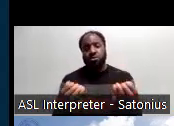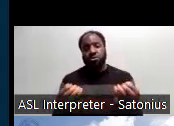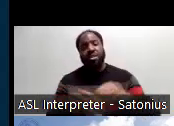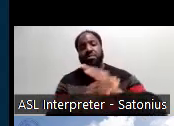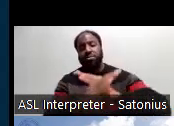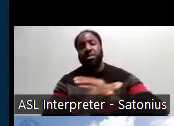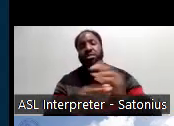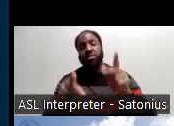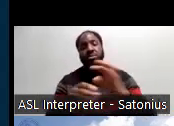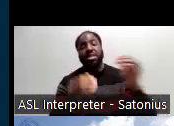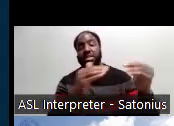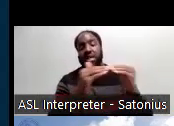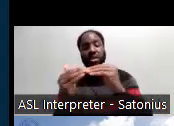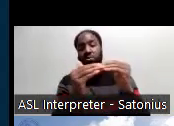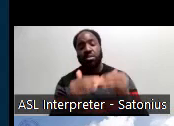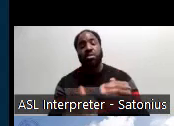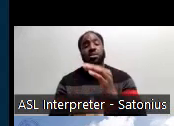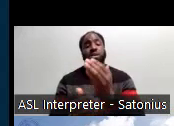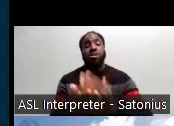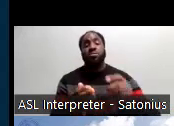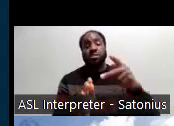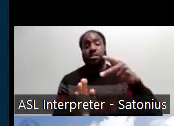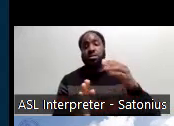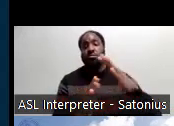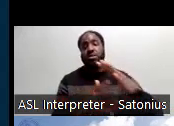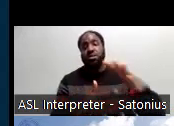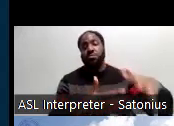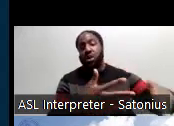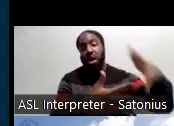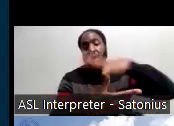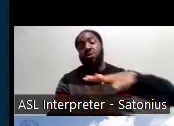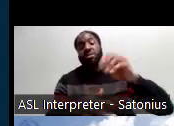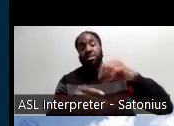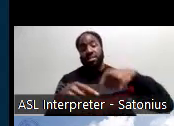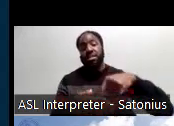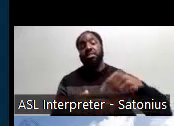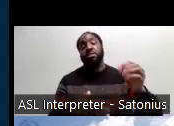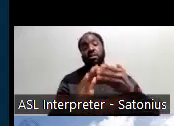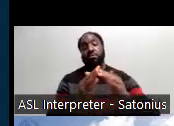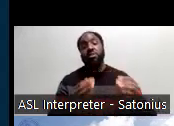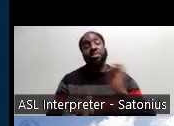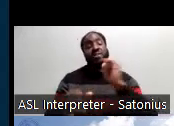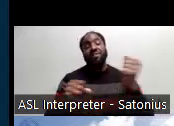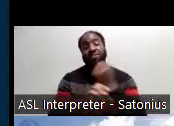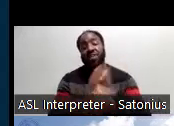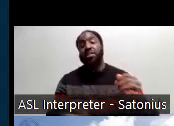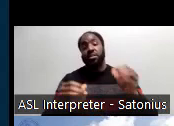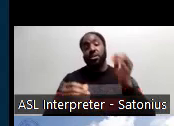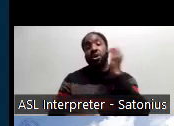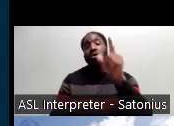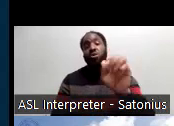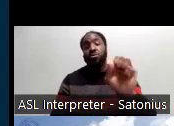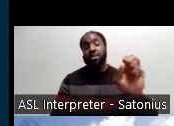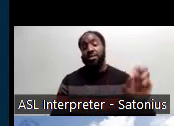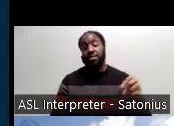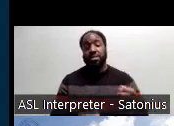and equity. Some of the priorities in this community, fighting poverty and homelessness with the restorations of